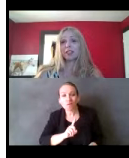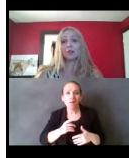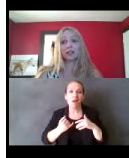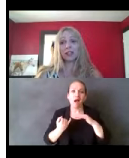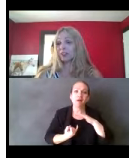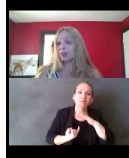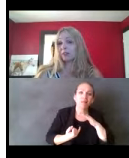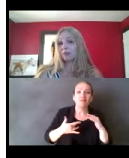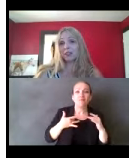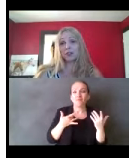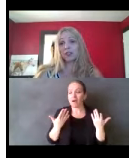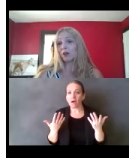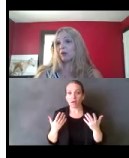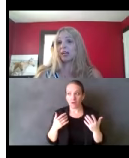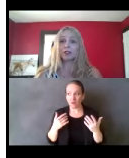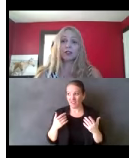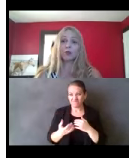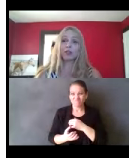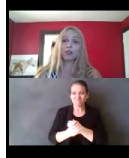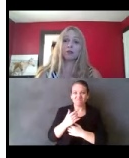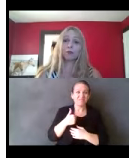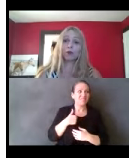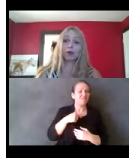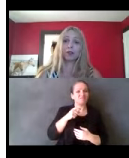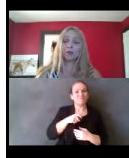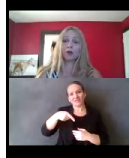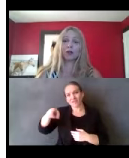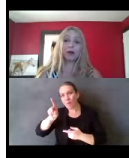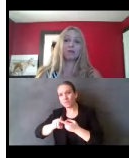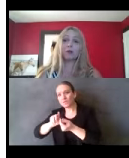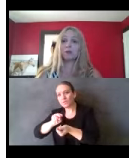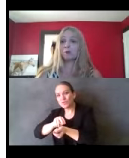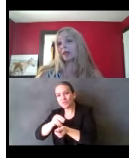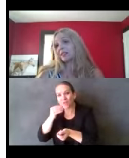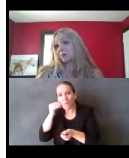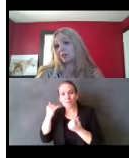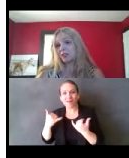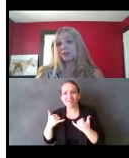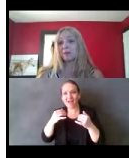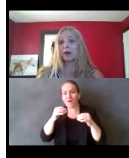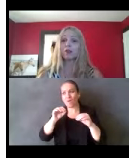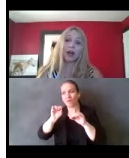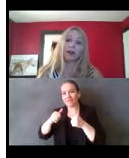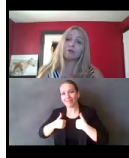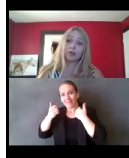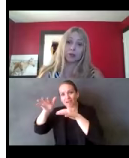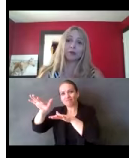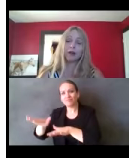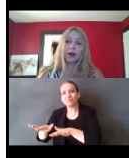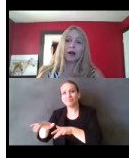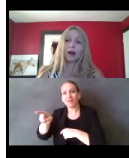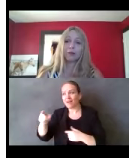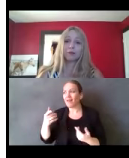being, needing to go live in a nursing home or care situation where you have people making some decisions about your life for